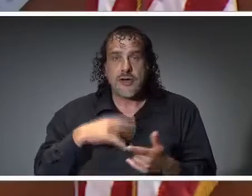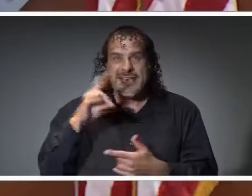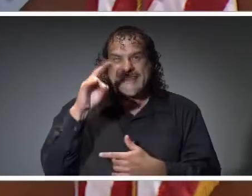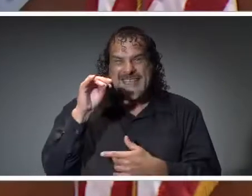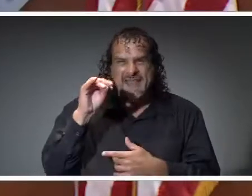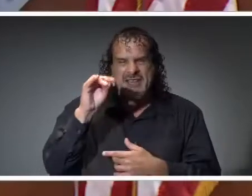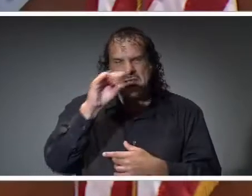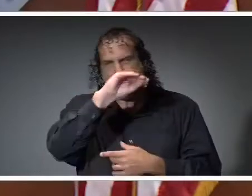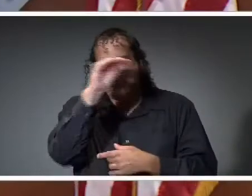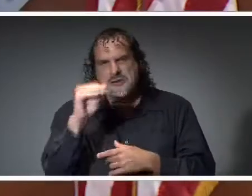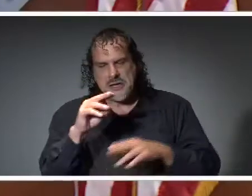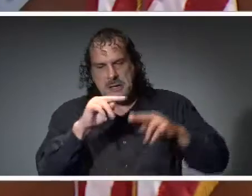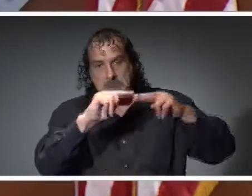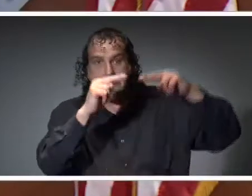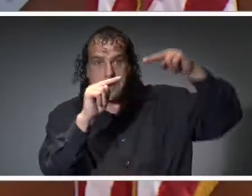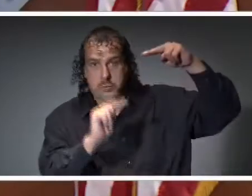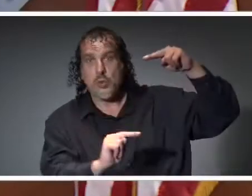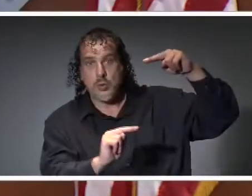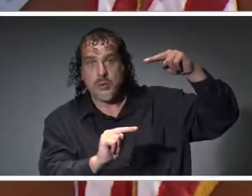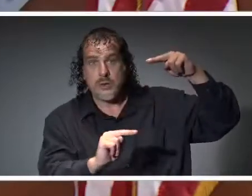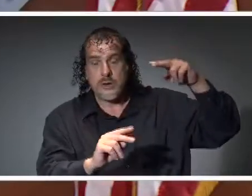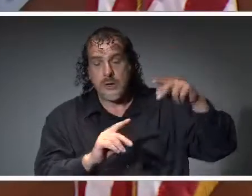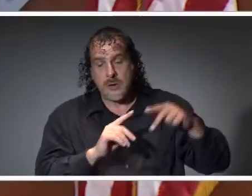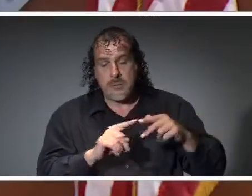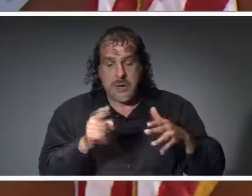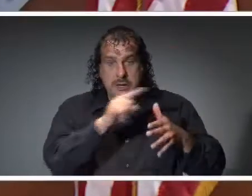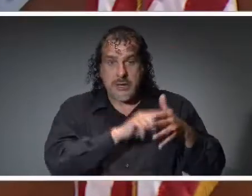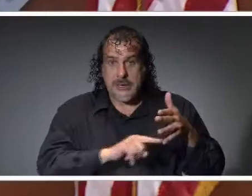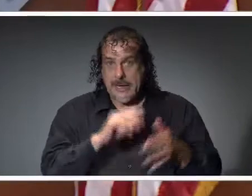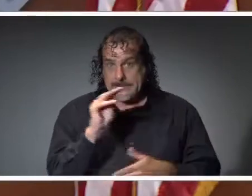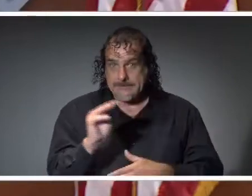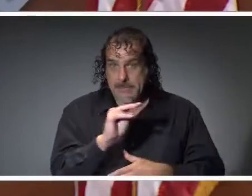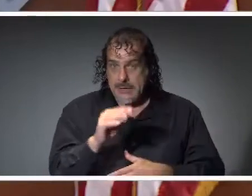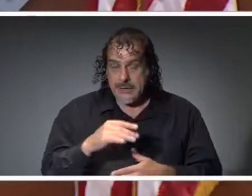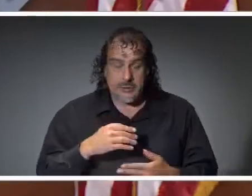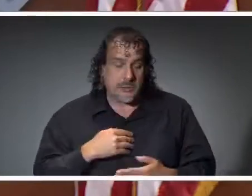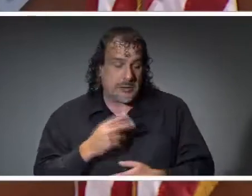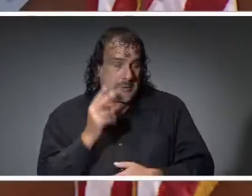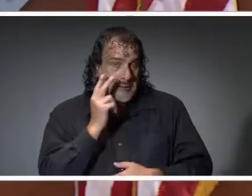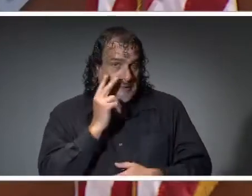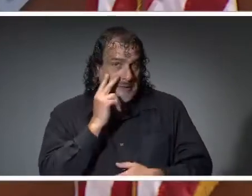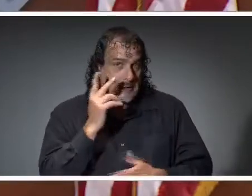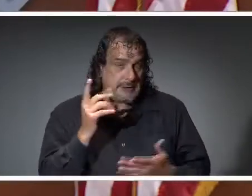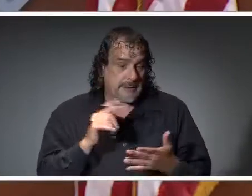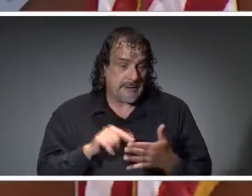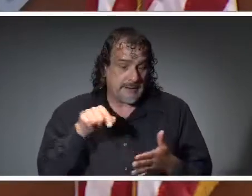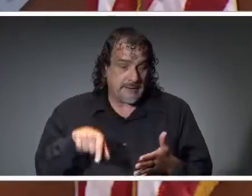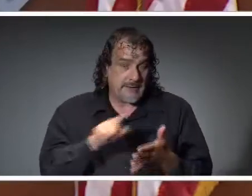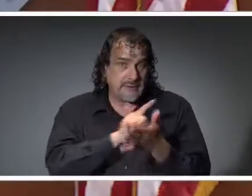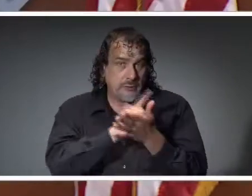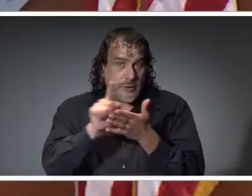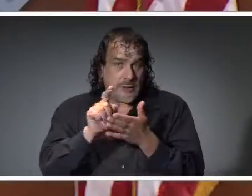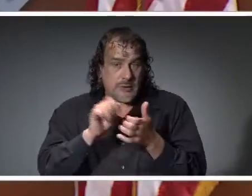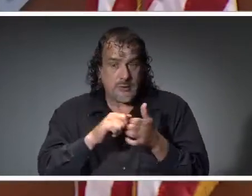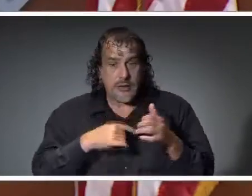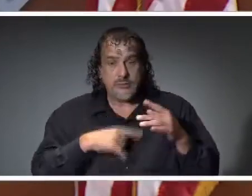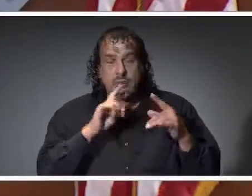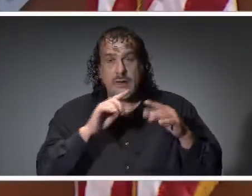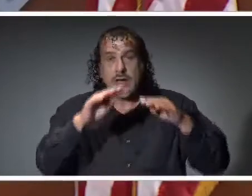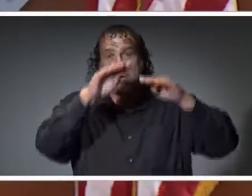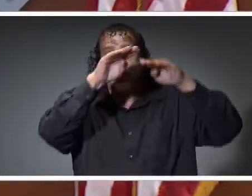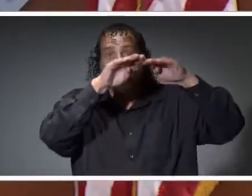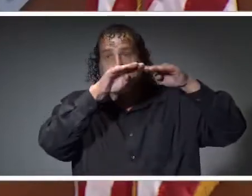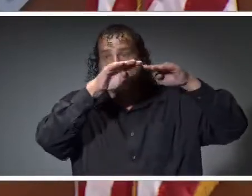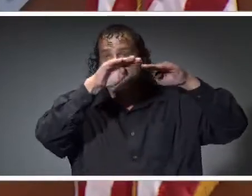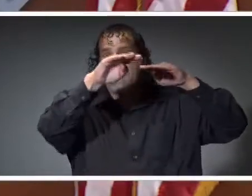peak. But I'll tell you, when we get a report on Monday from them, what we're going to see is that this week was relatively flat when